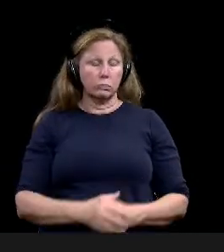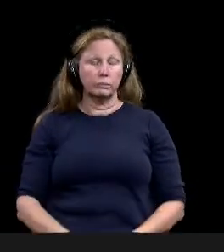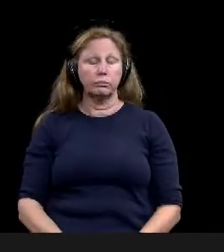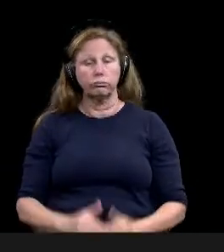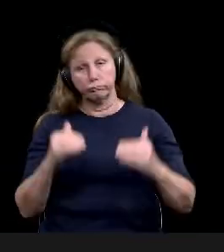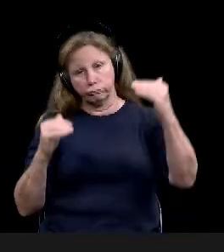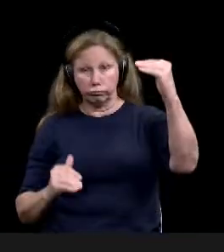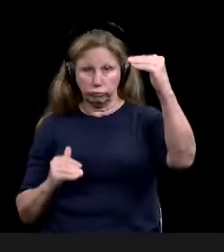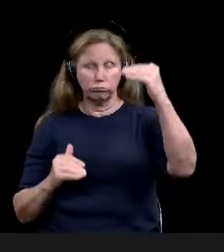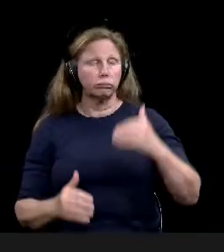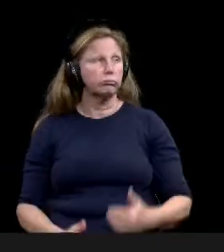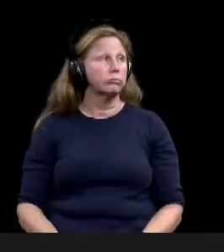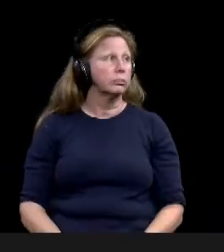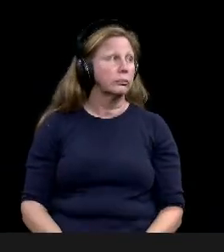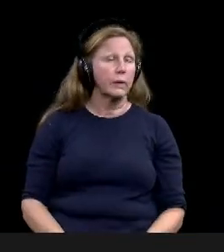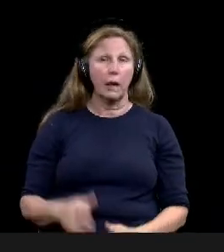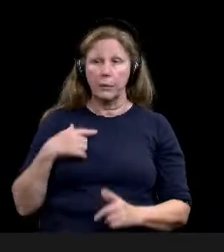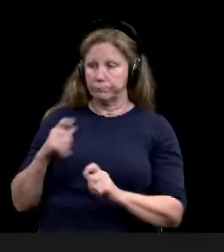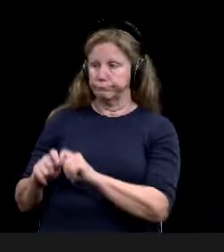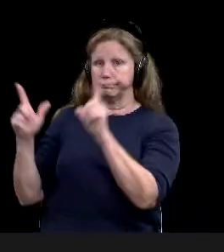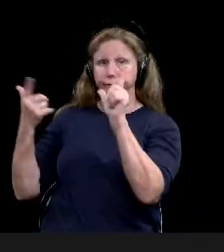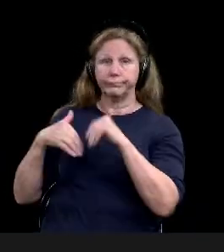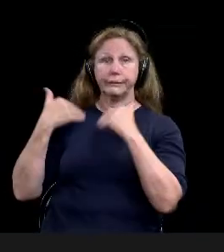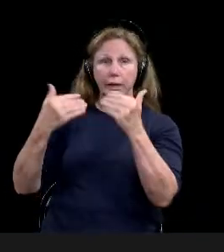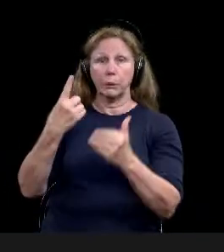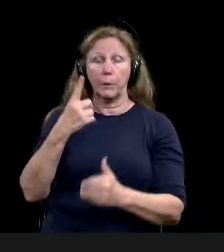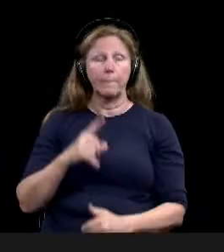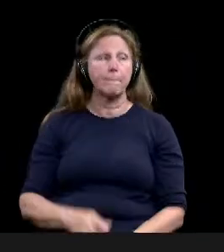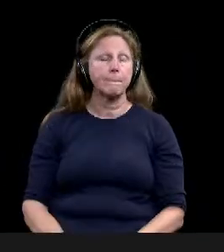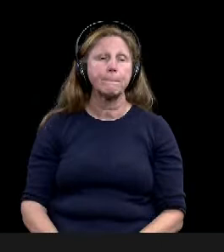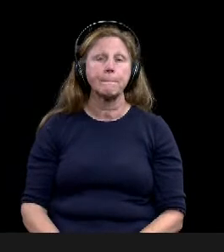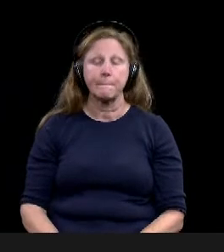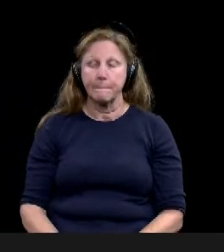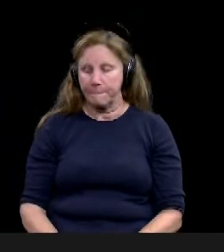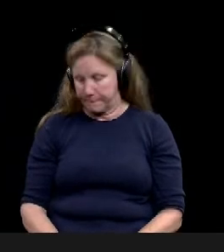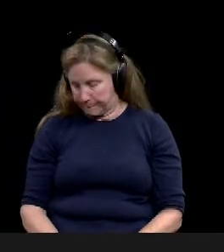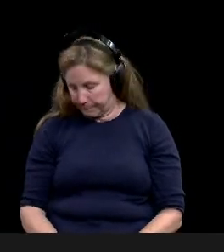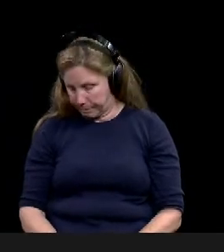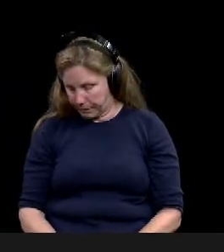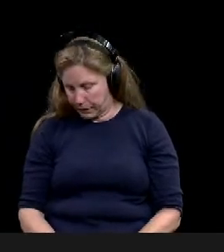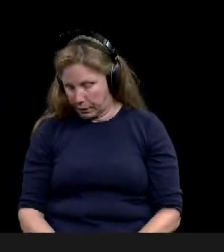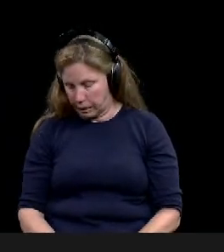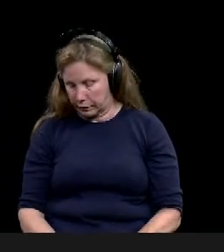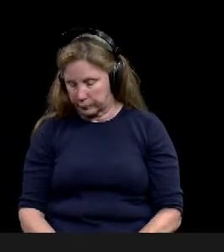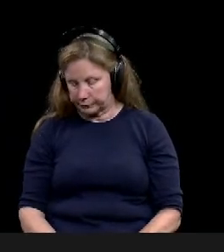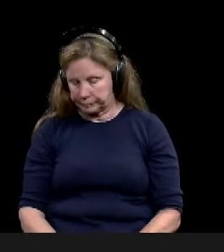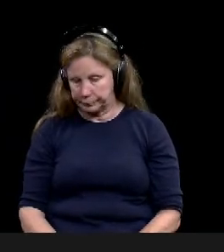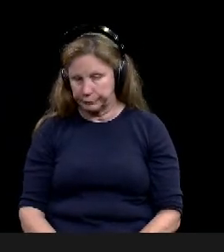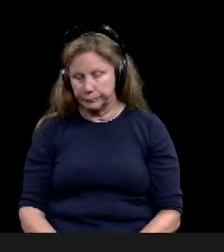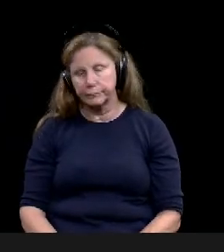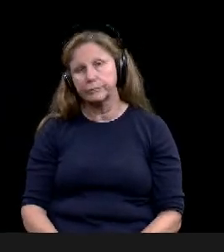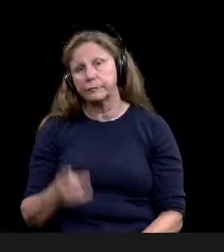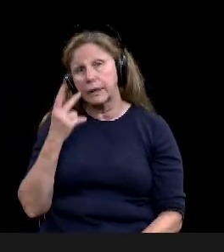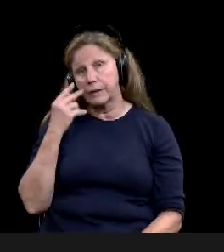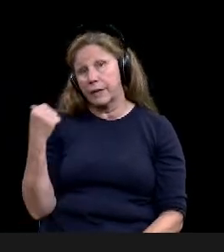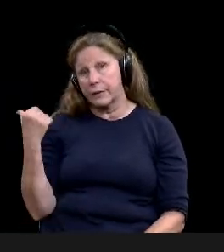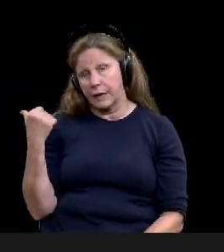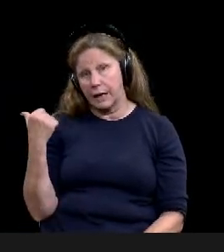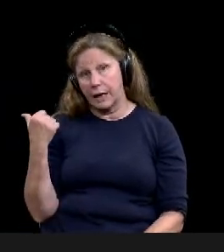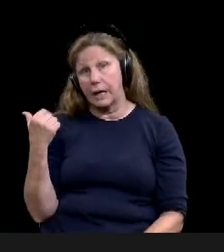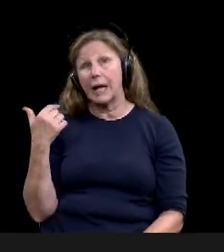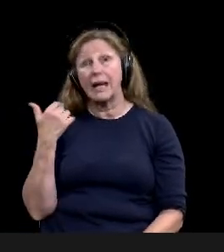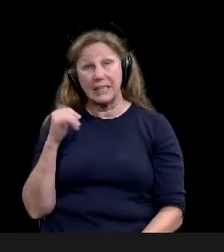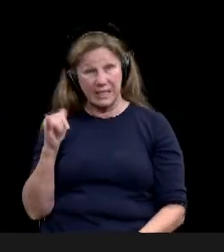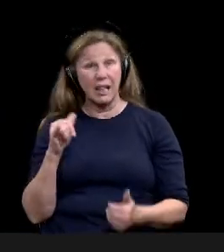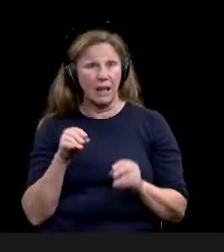You'll see here that there's still community spread, but the relatively low rate of transmission has held